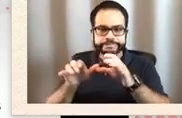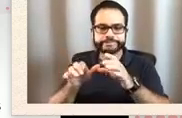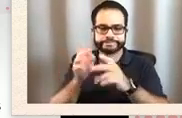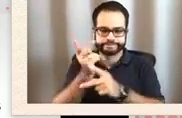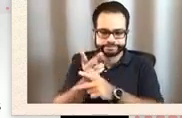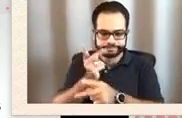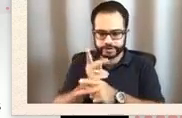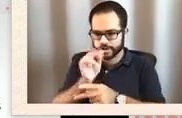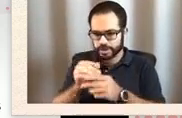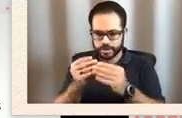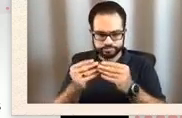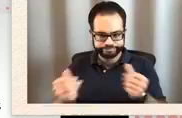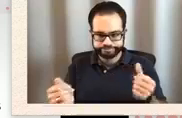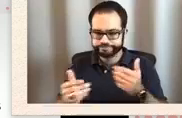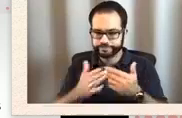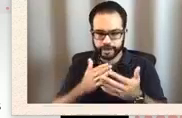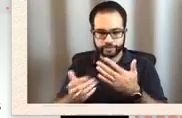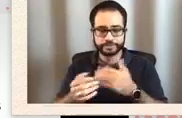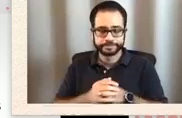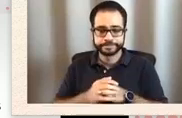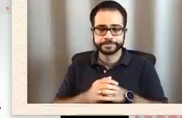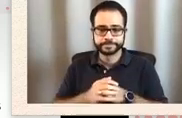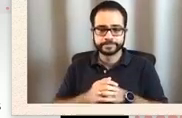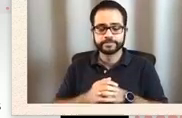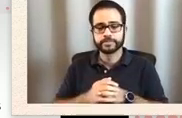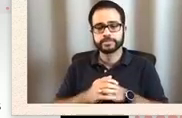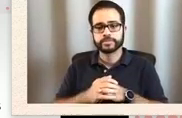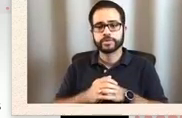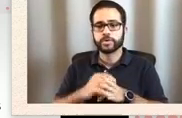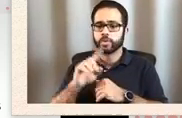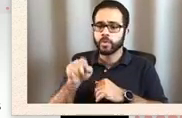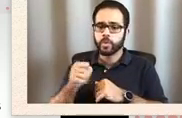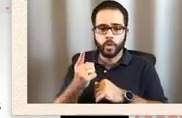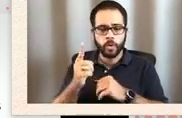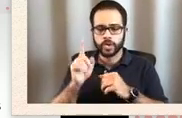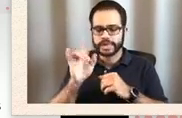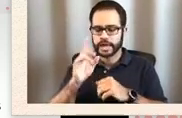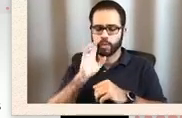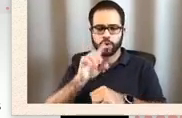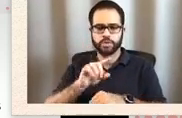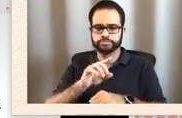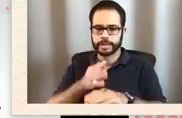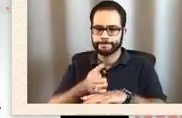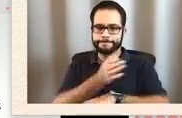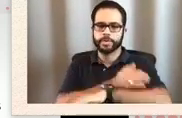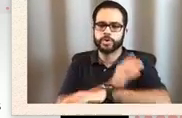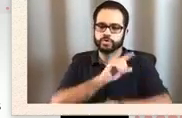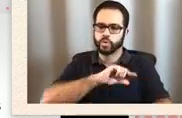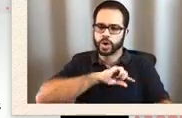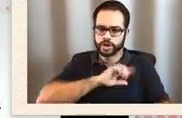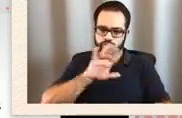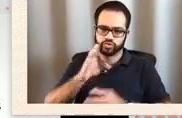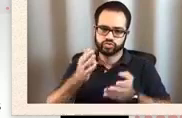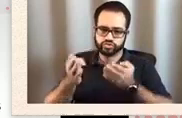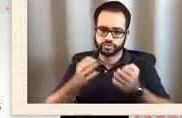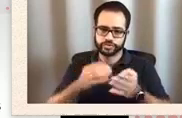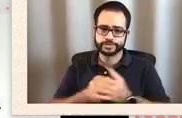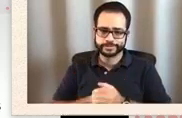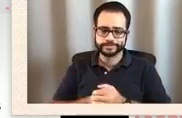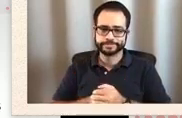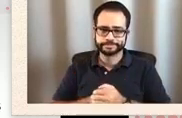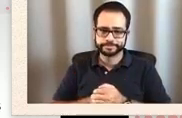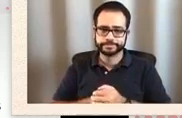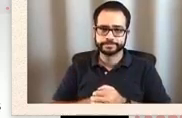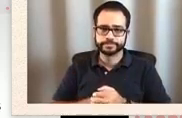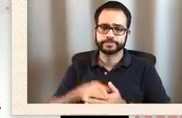that concern was, so as to only improve the quality of your services and supports. This is